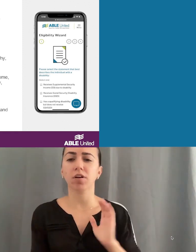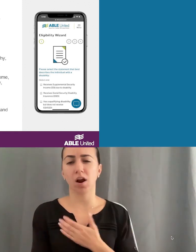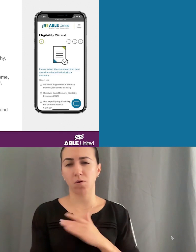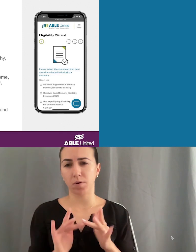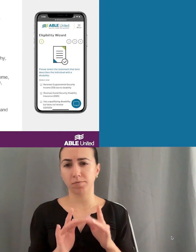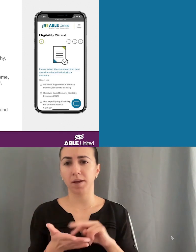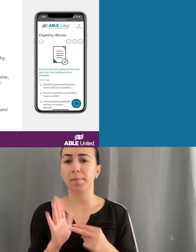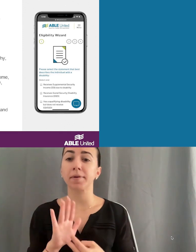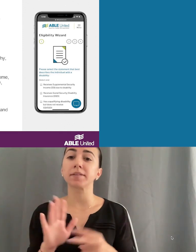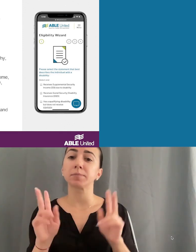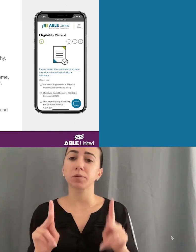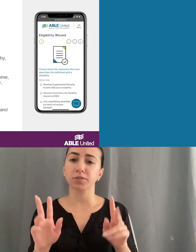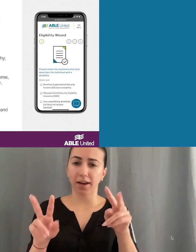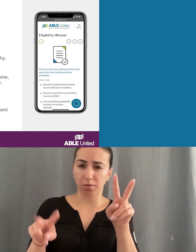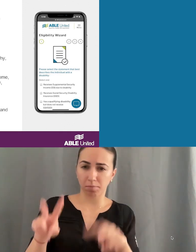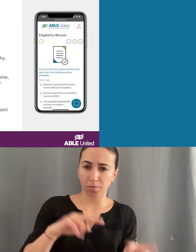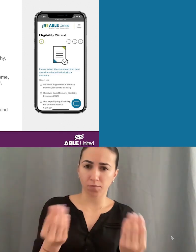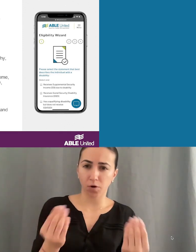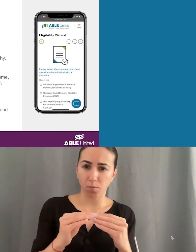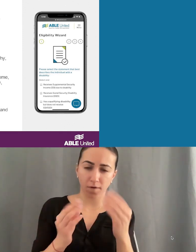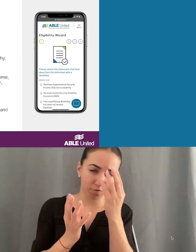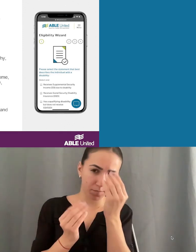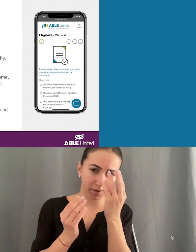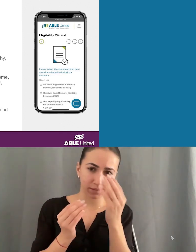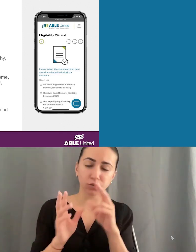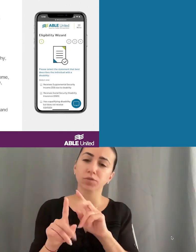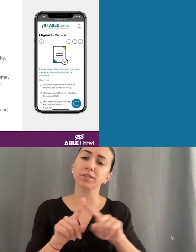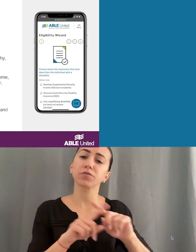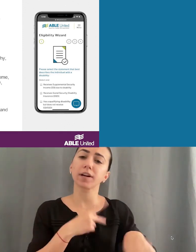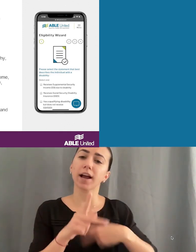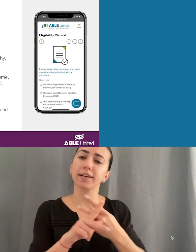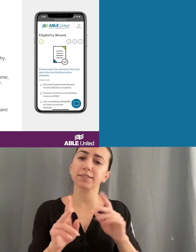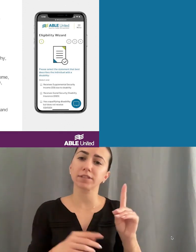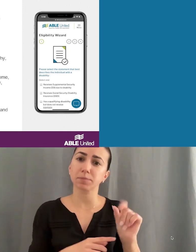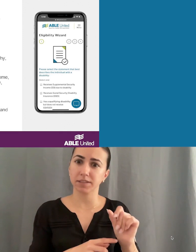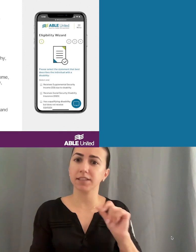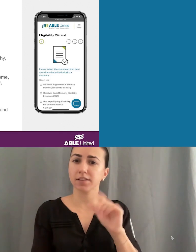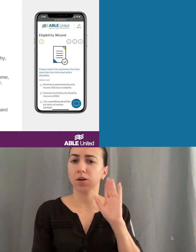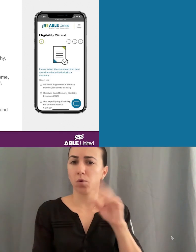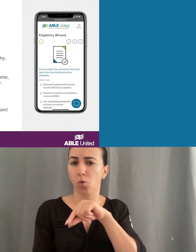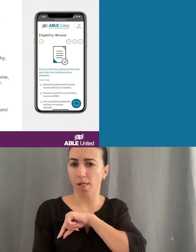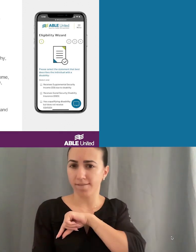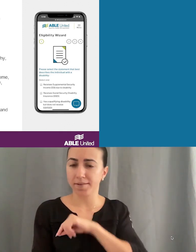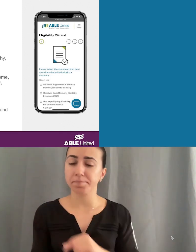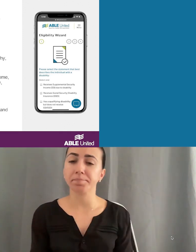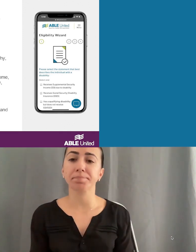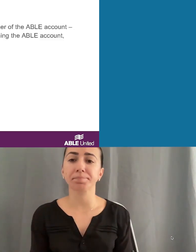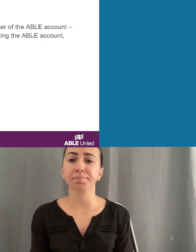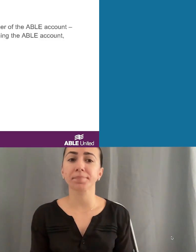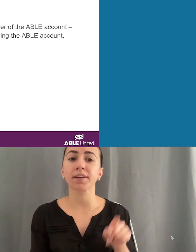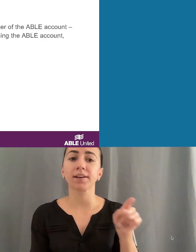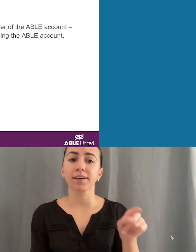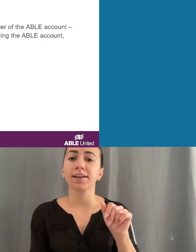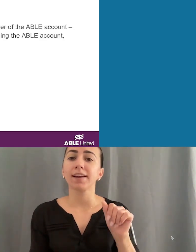individuals can take those as well as get additional information on the types of disabilities that qualify. What's also unique about